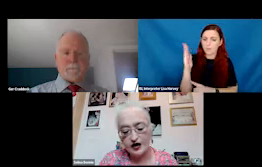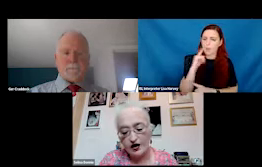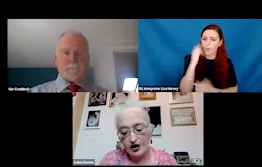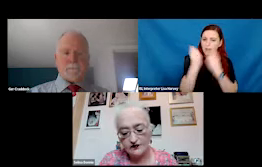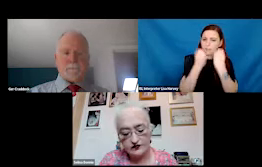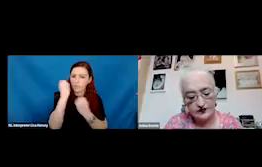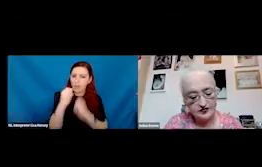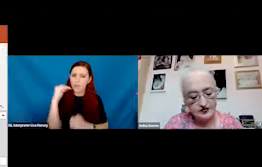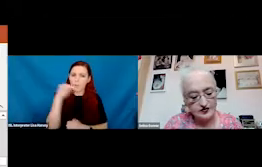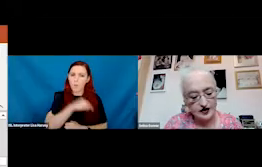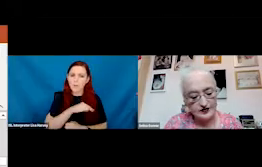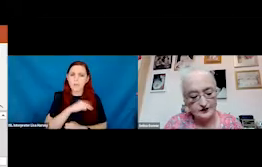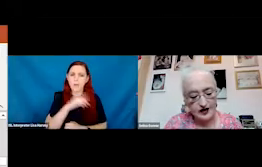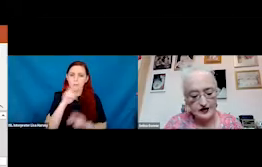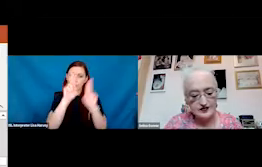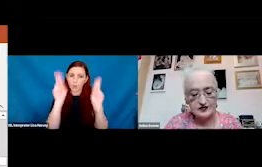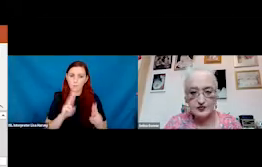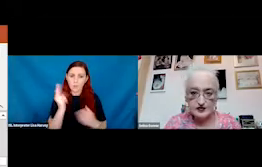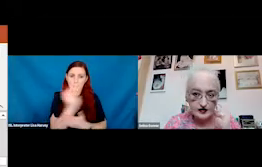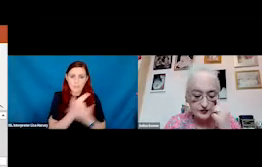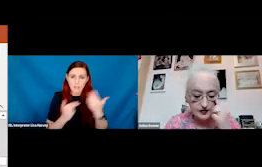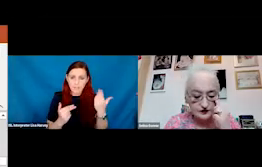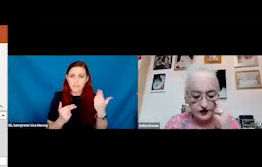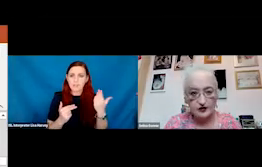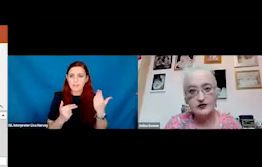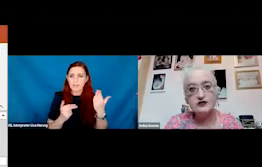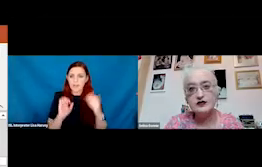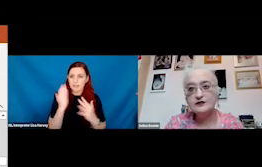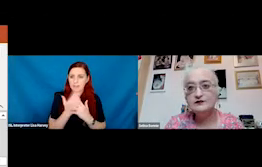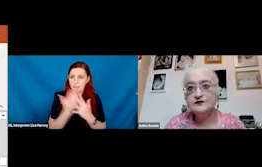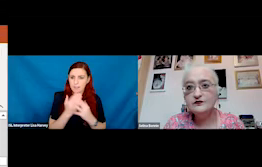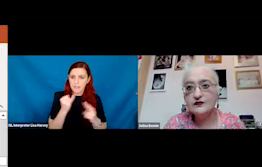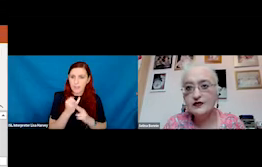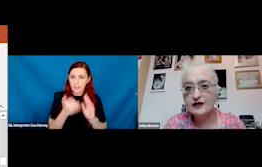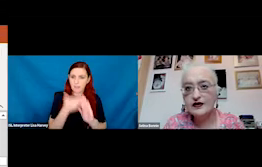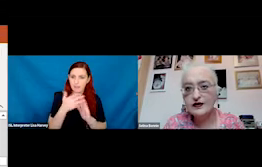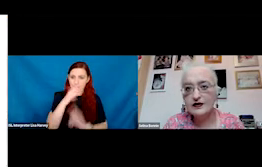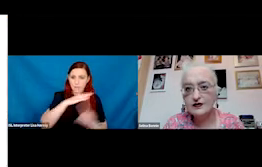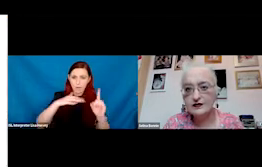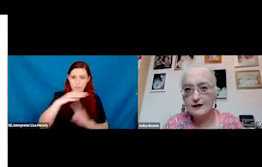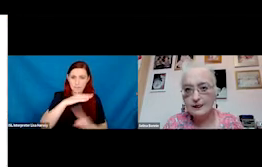importance of universal design and accessibility in the built environment.